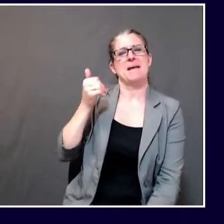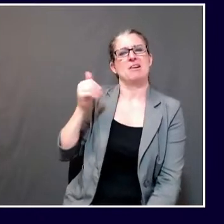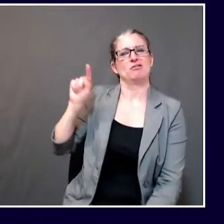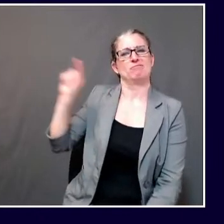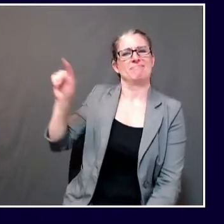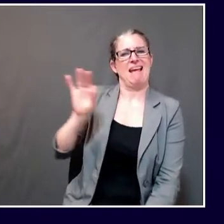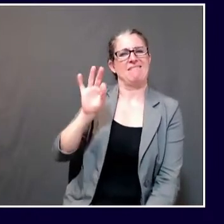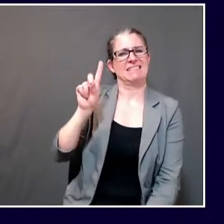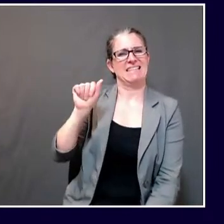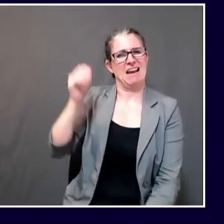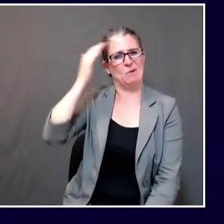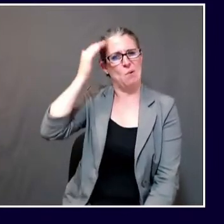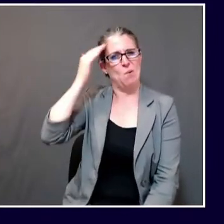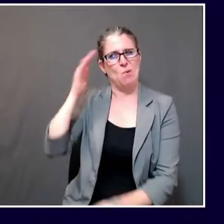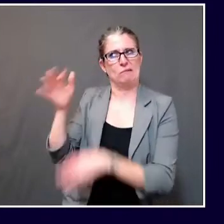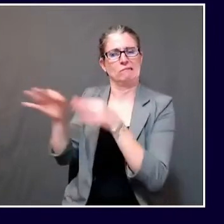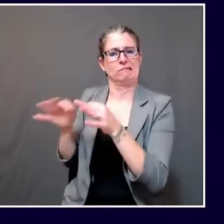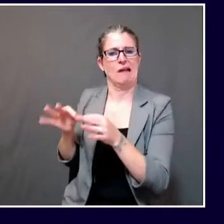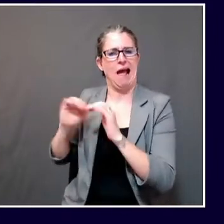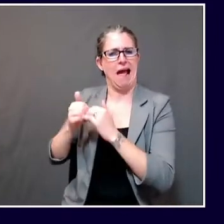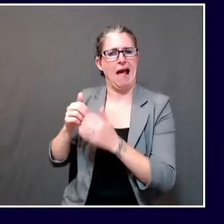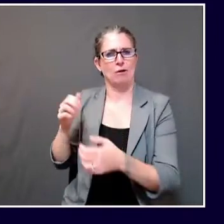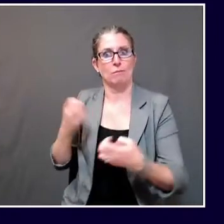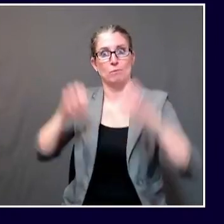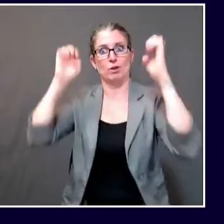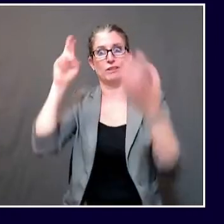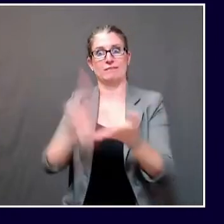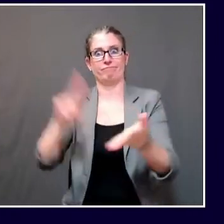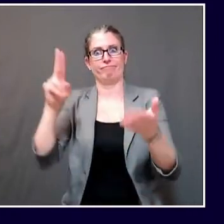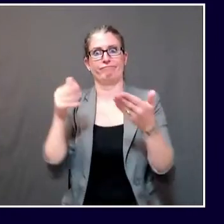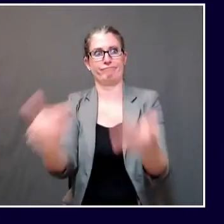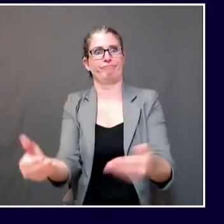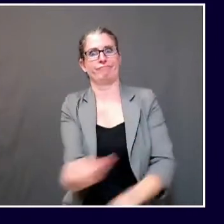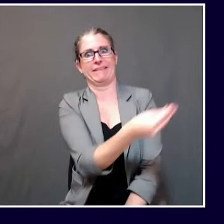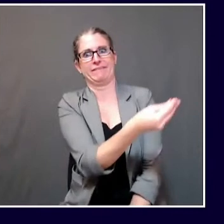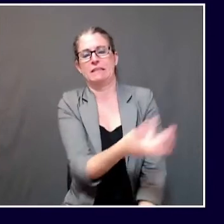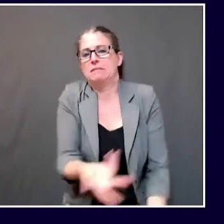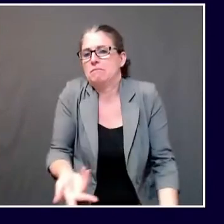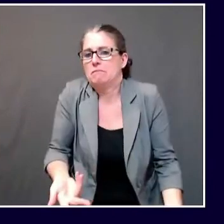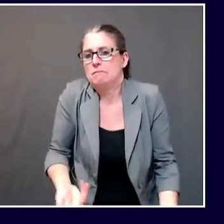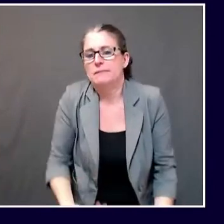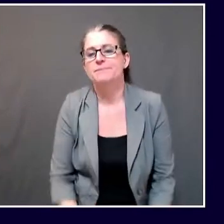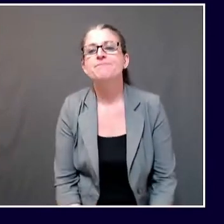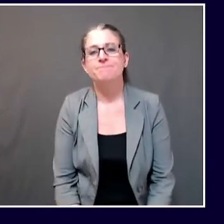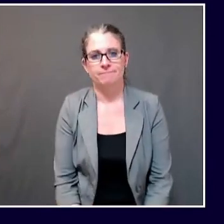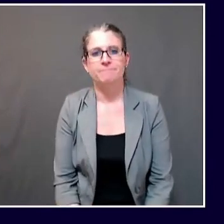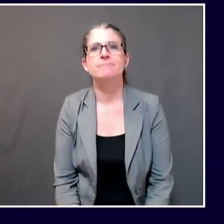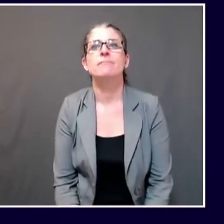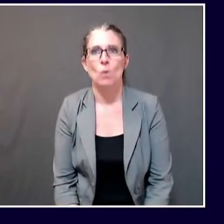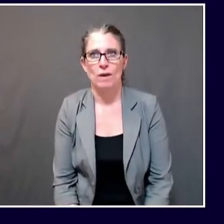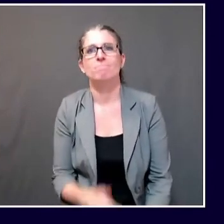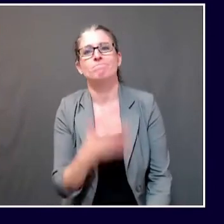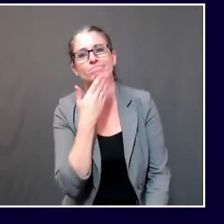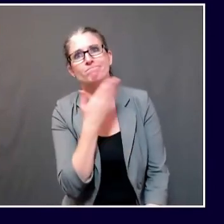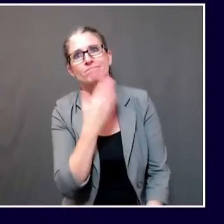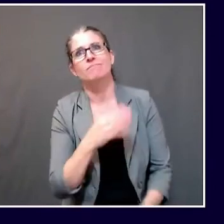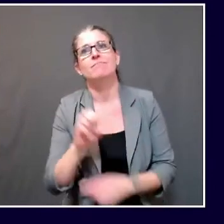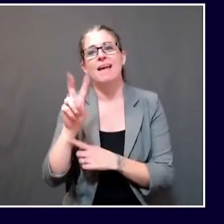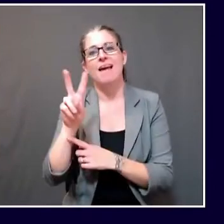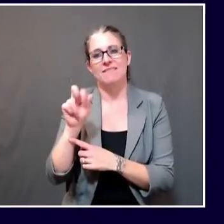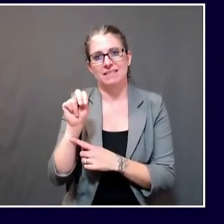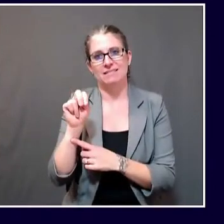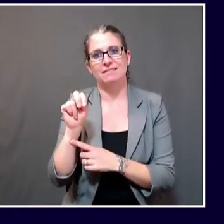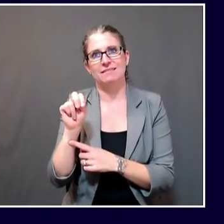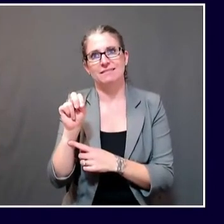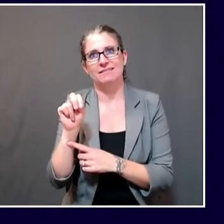Hi, Dr. Shah, thank you. I have two questions for Secretary Dunlap. Just following up on the question asked before about voter